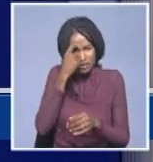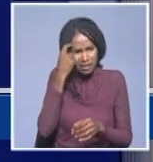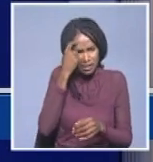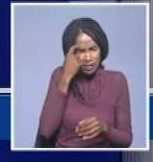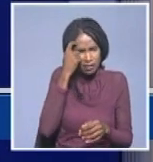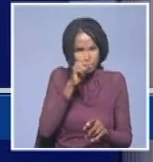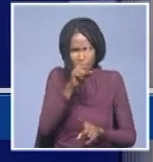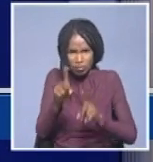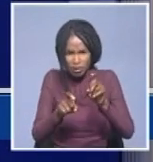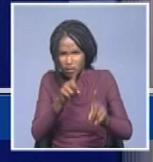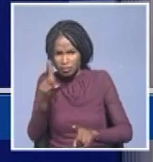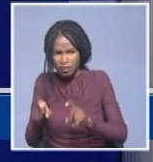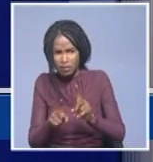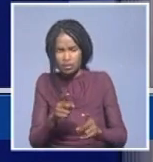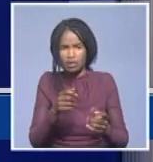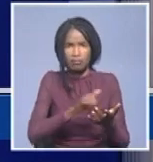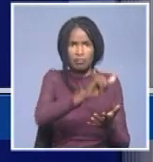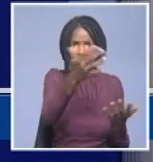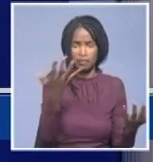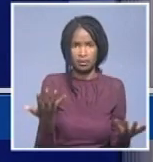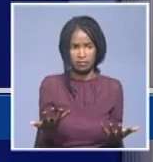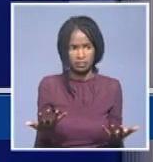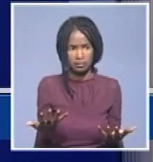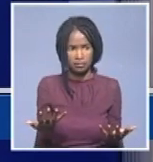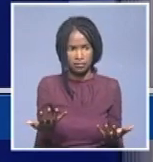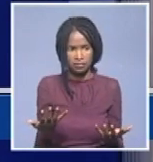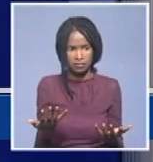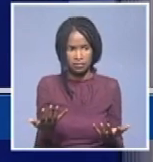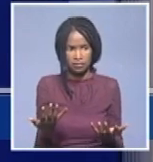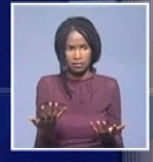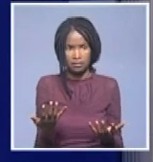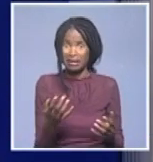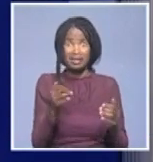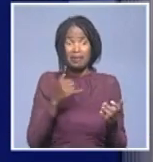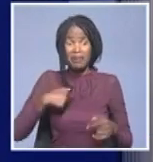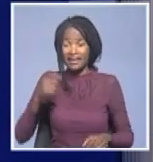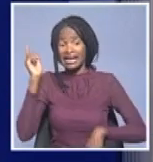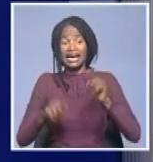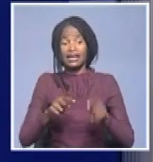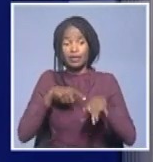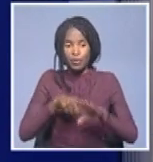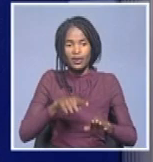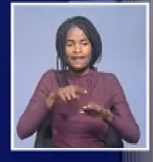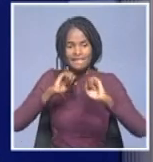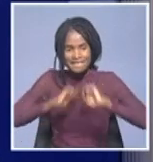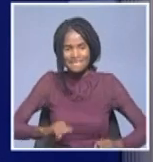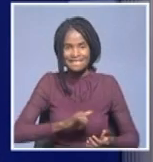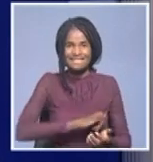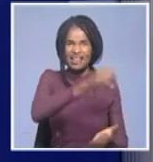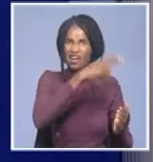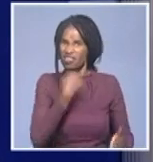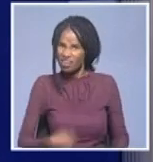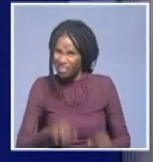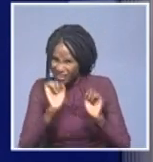are you traveling. Yeah, if one is advised not to travel to the hotspot where the disease is most